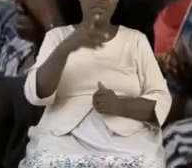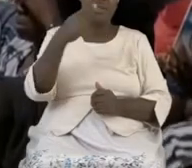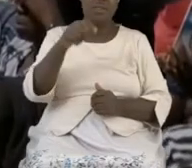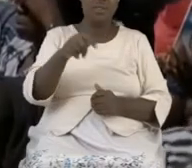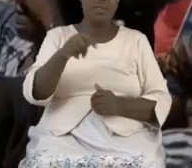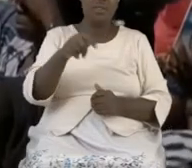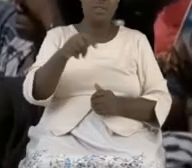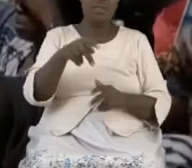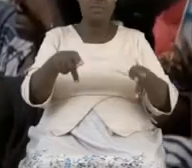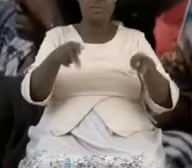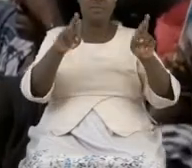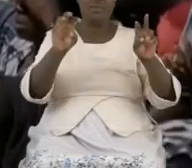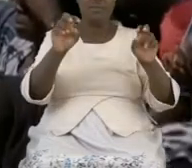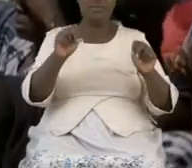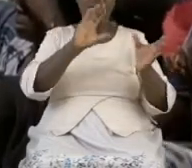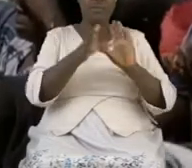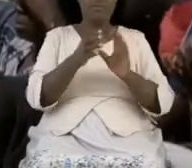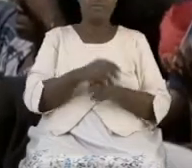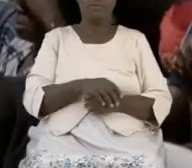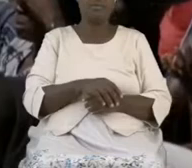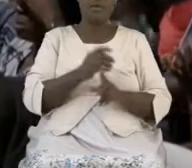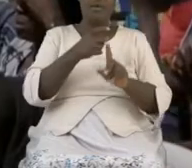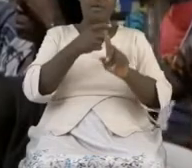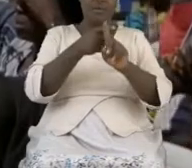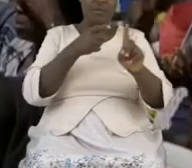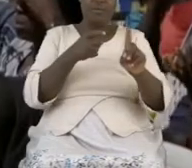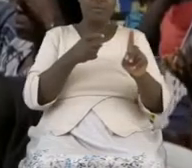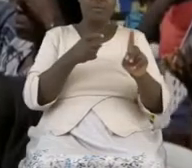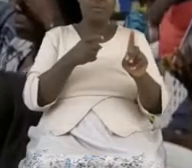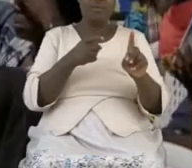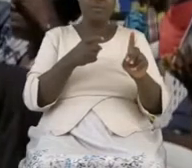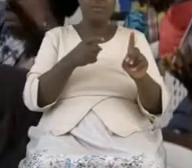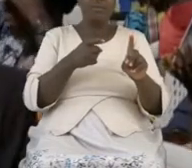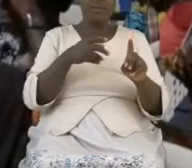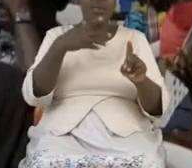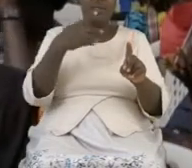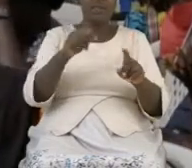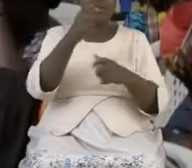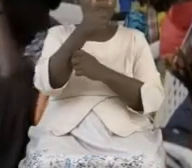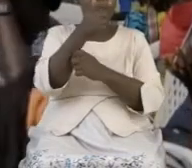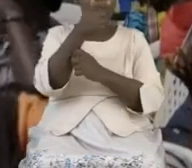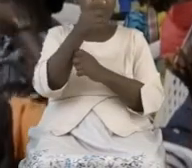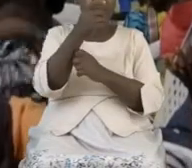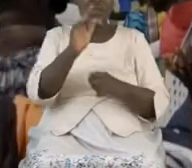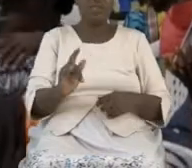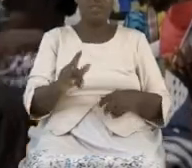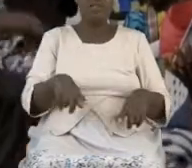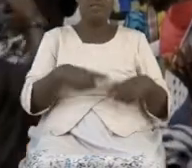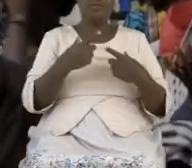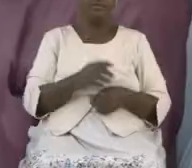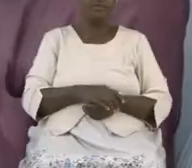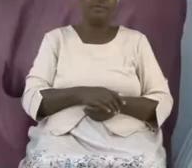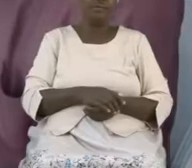conversion from the fleshly life. We're looking